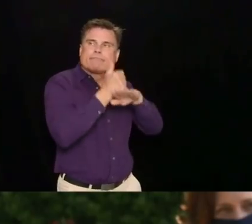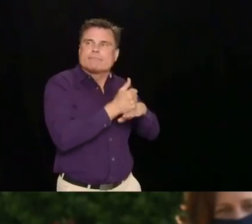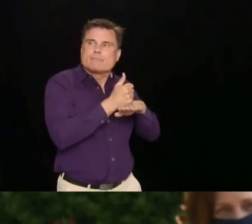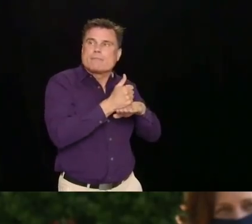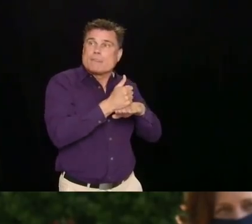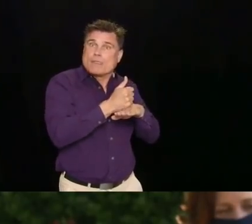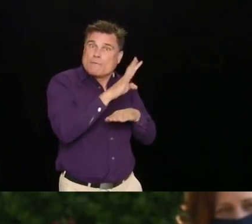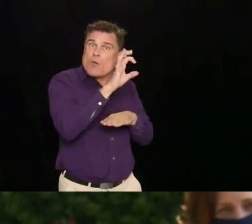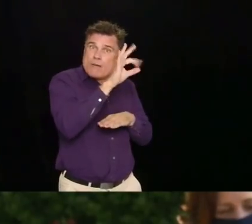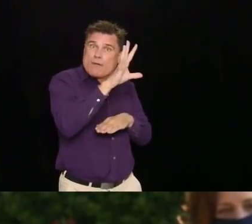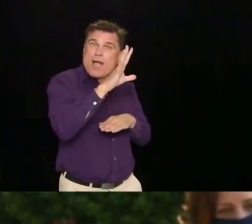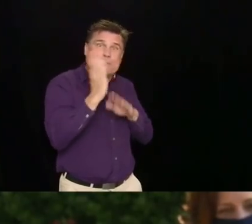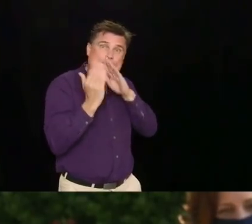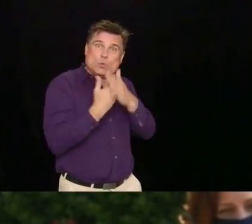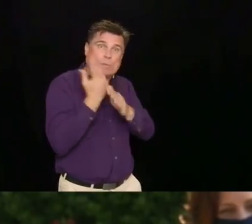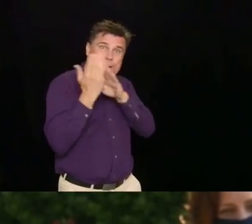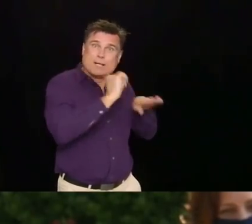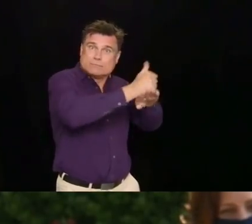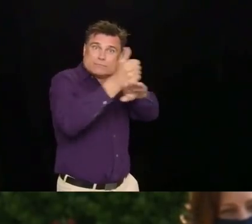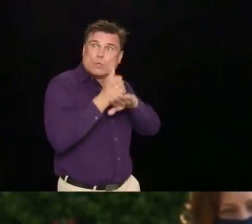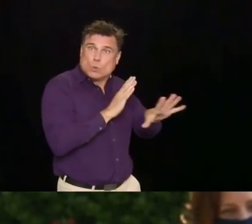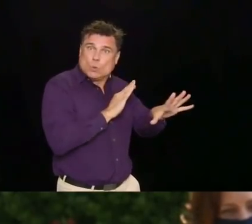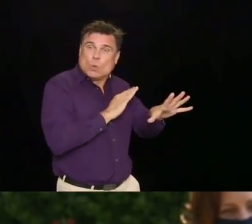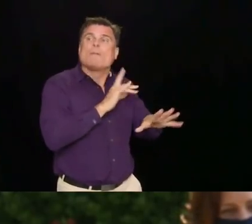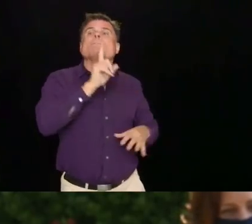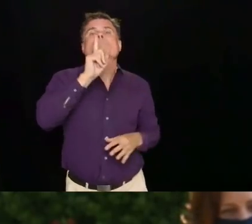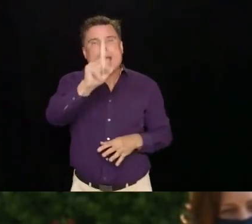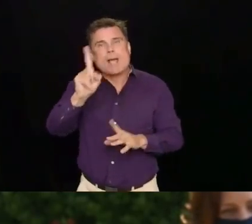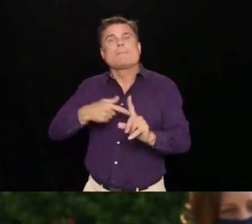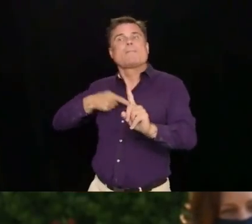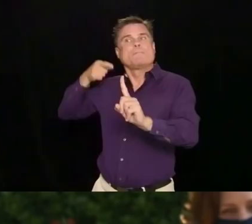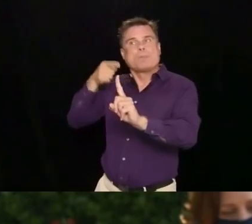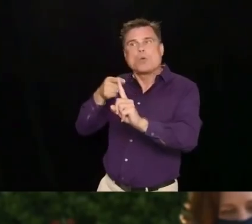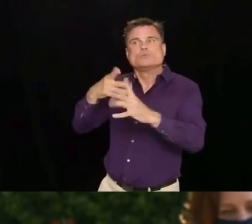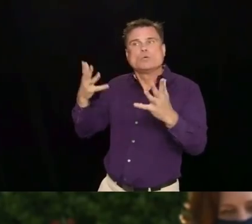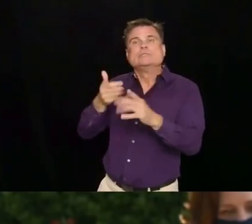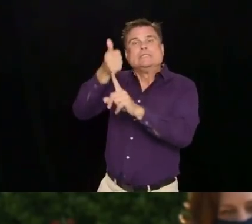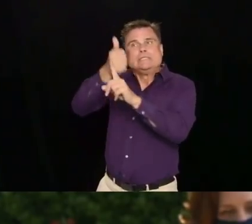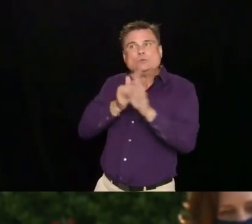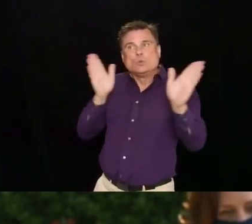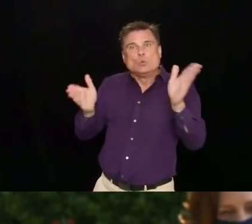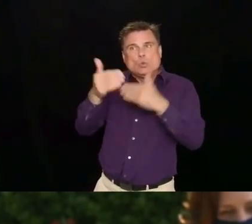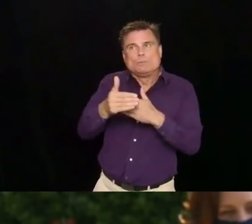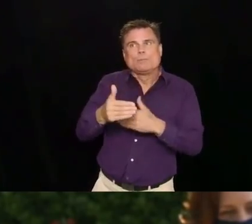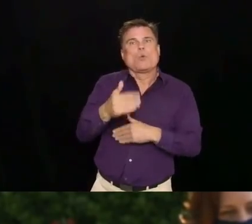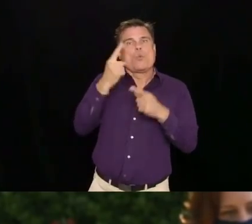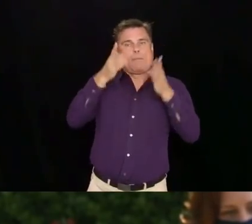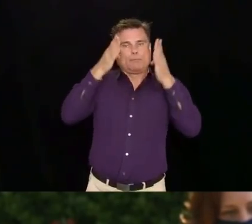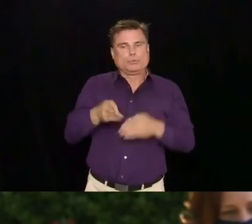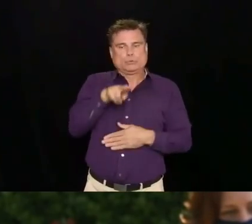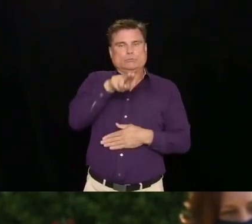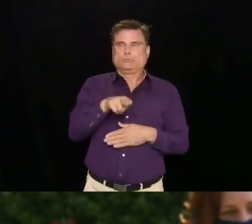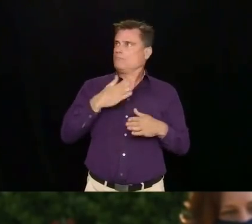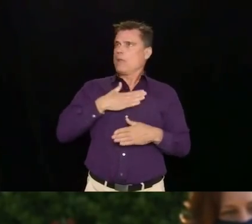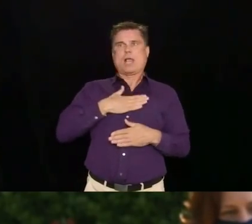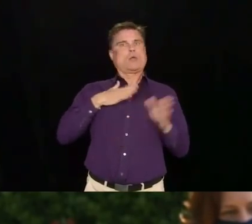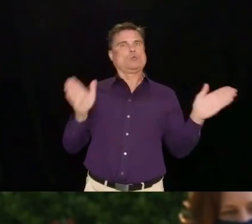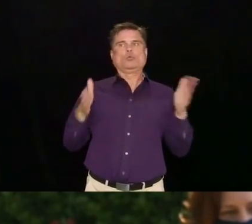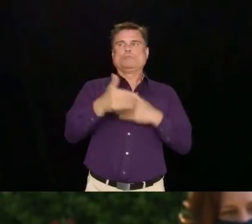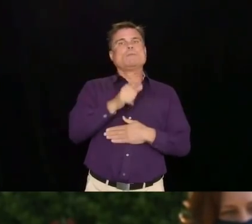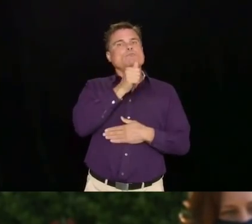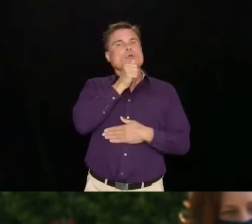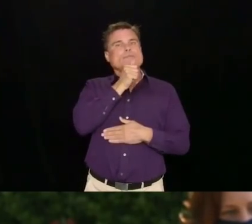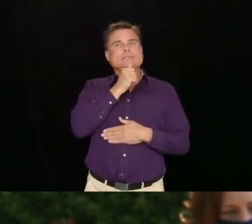we're going to have. That all of those beds are going to be single bedrooms, that all of those beds are going to meet provincial standards